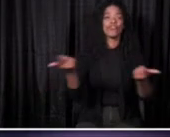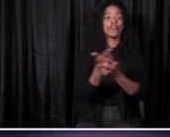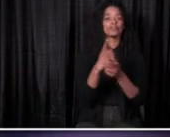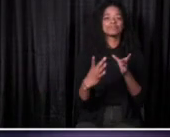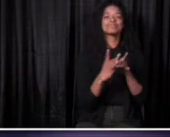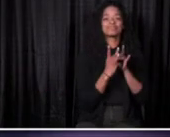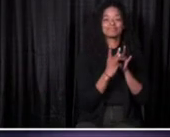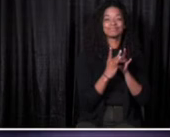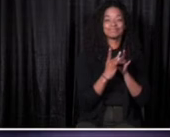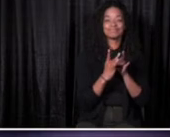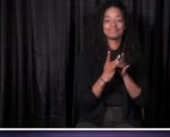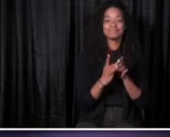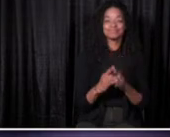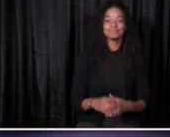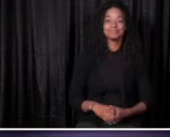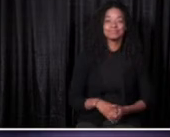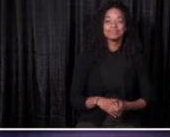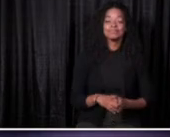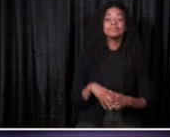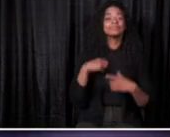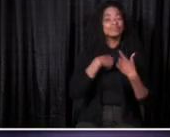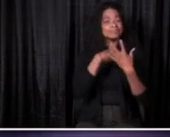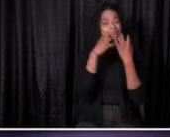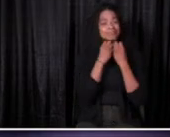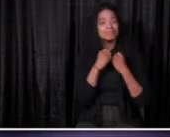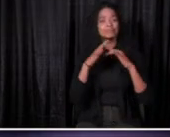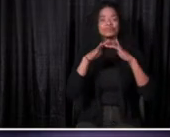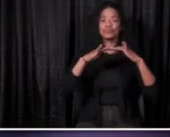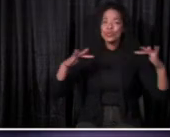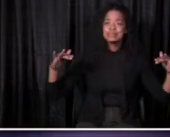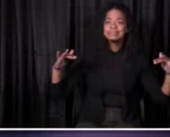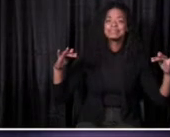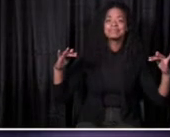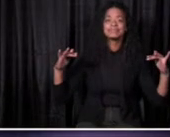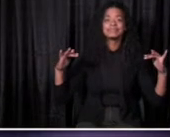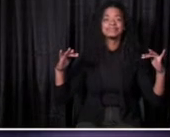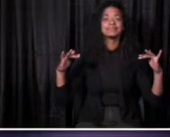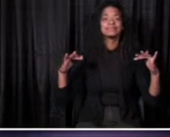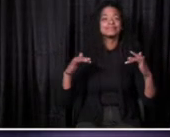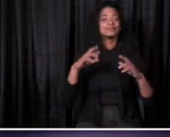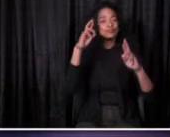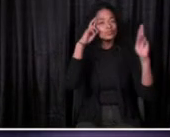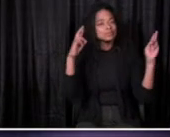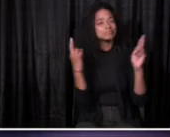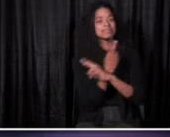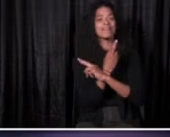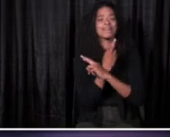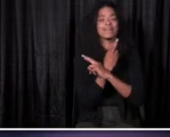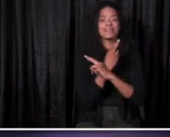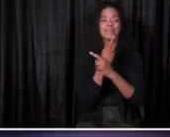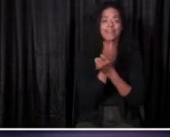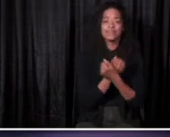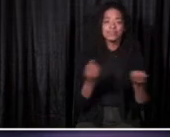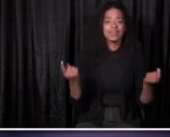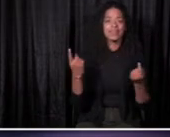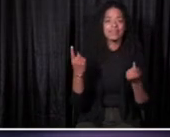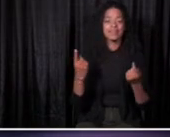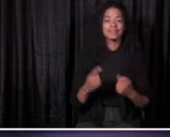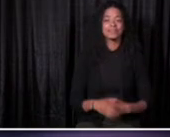we value diversity and respect each other, where we are proud to